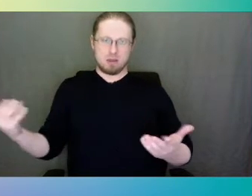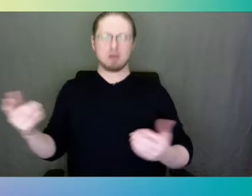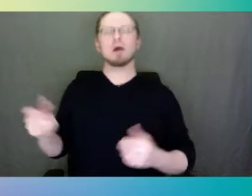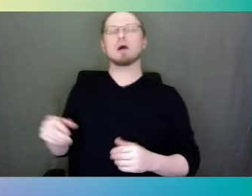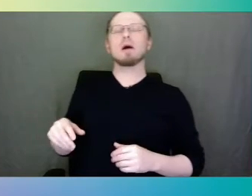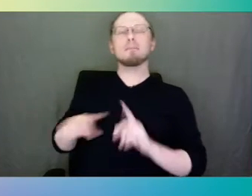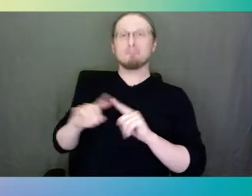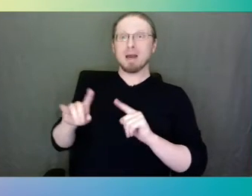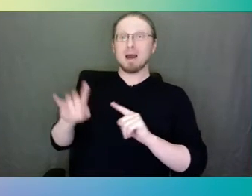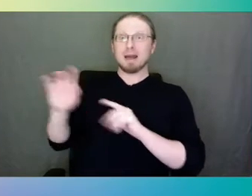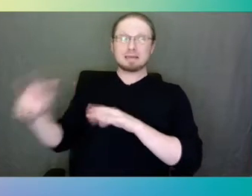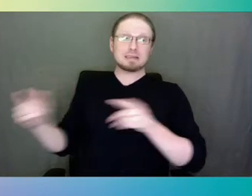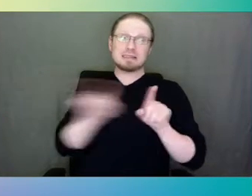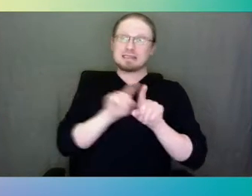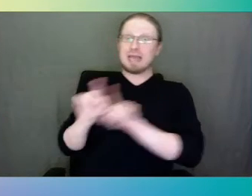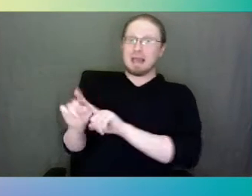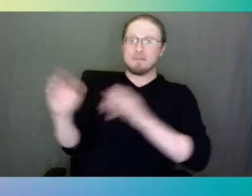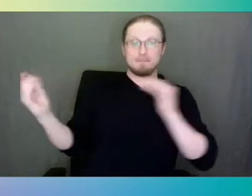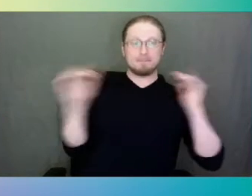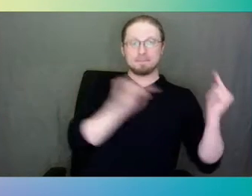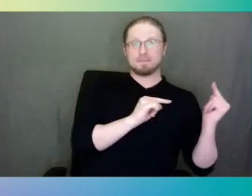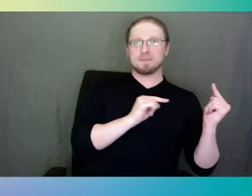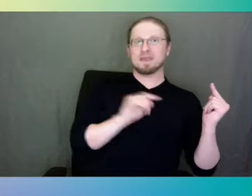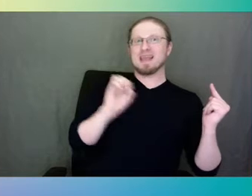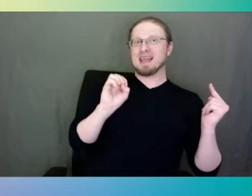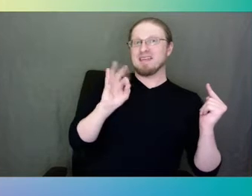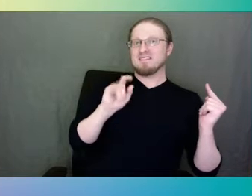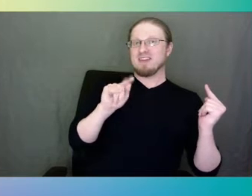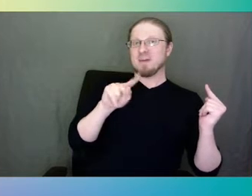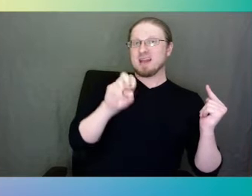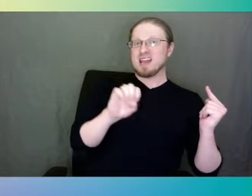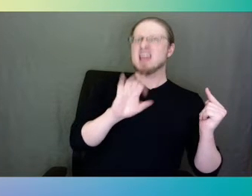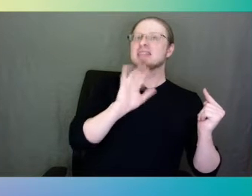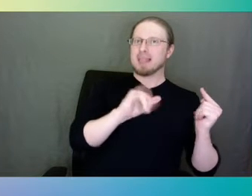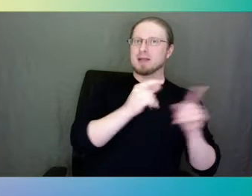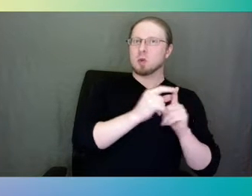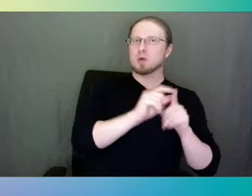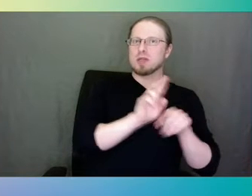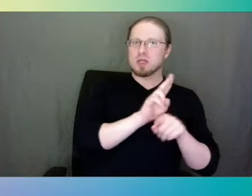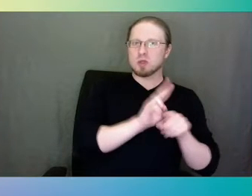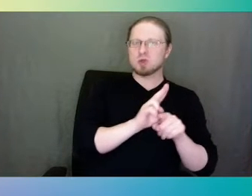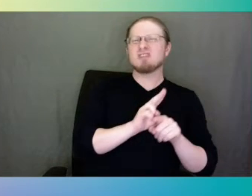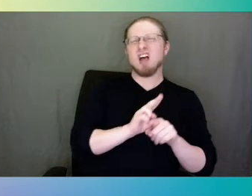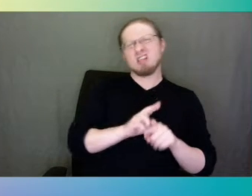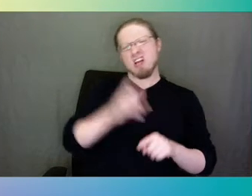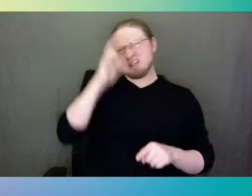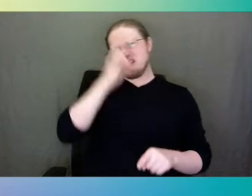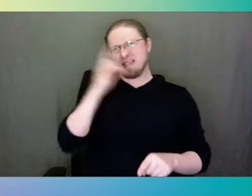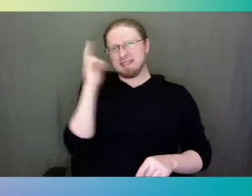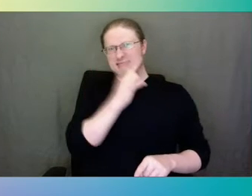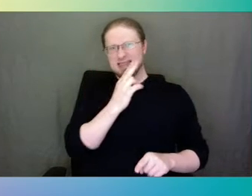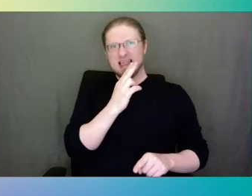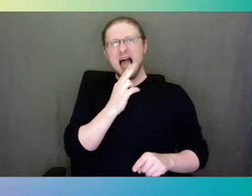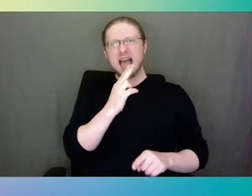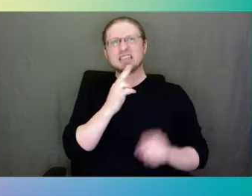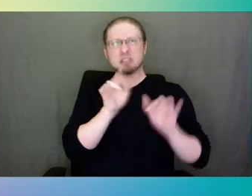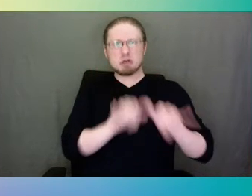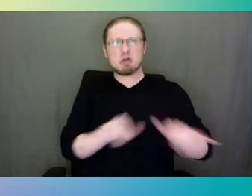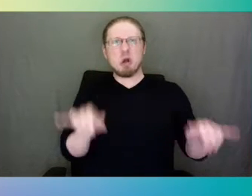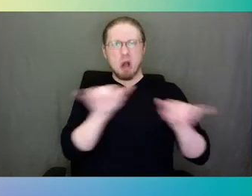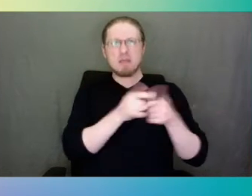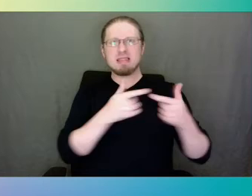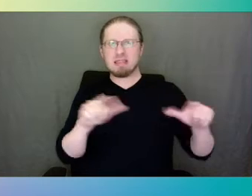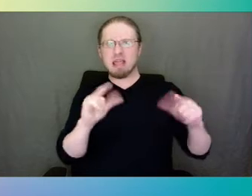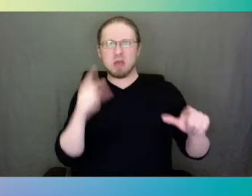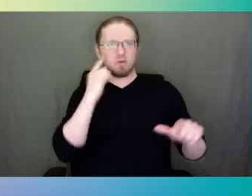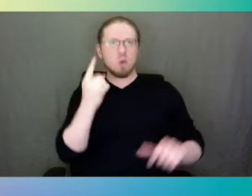which actually came from the Latin effeminate, which was in the Latin Vulgate for 1,000 years. But we have to look at the meaning of that term at